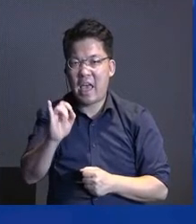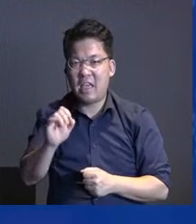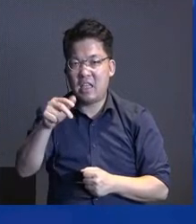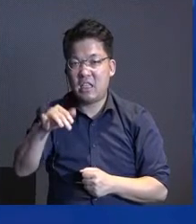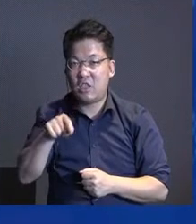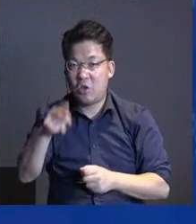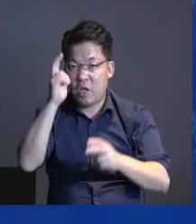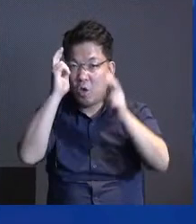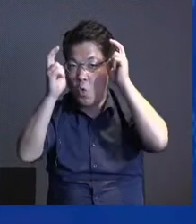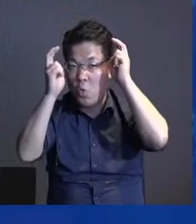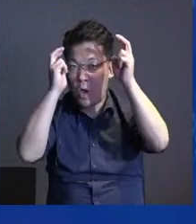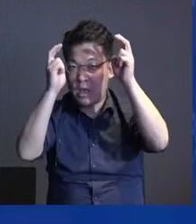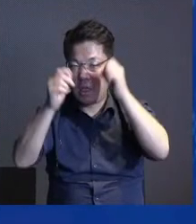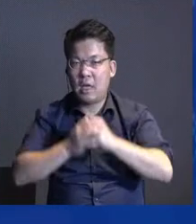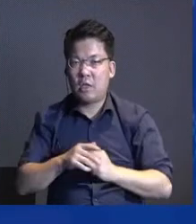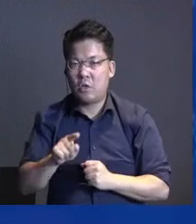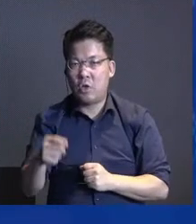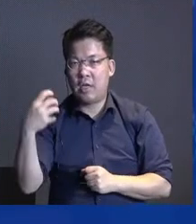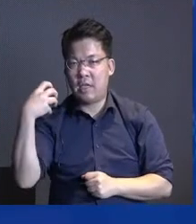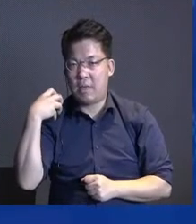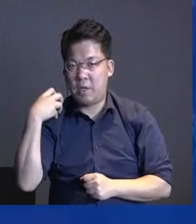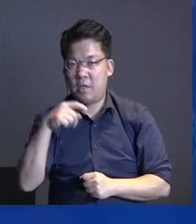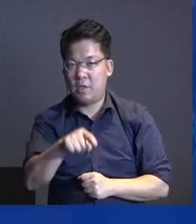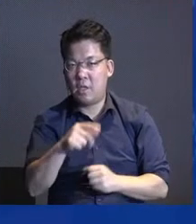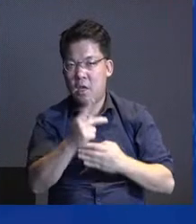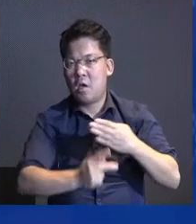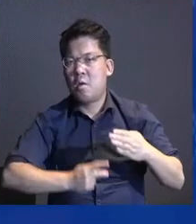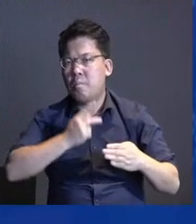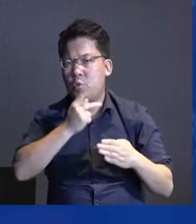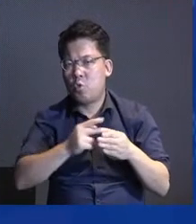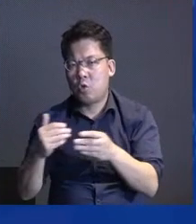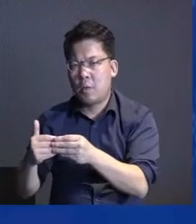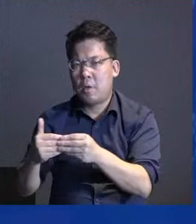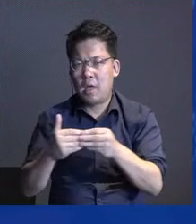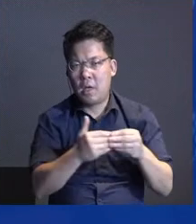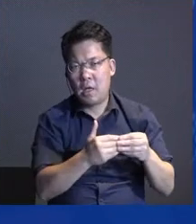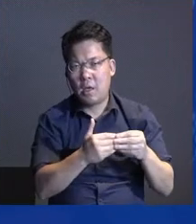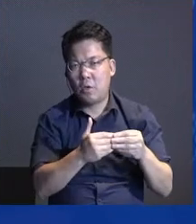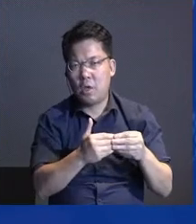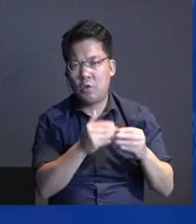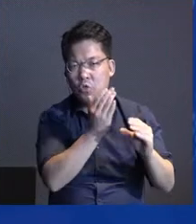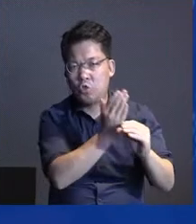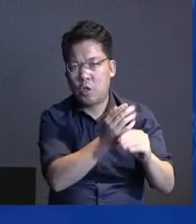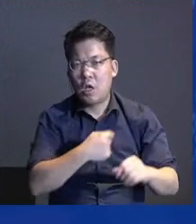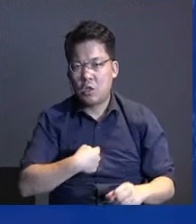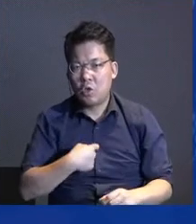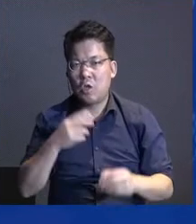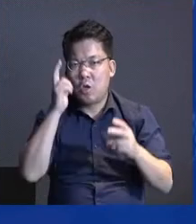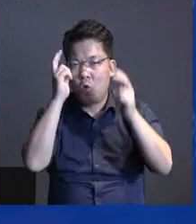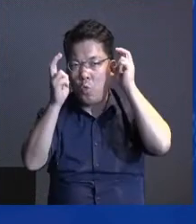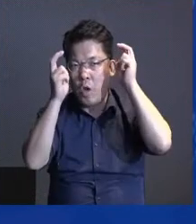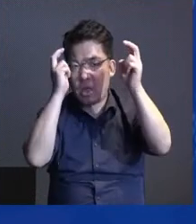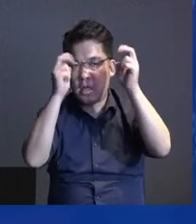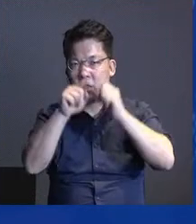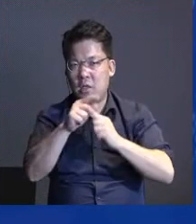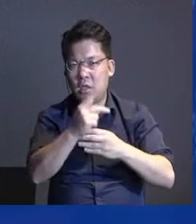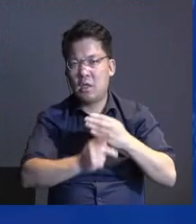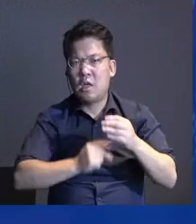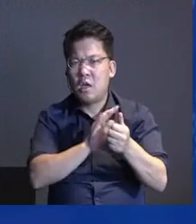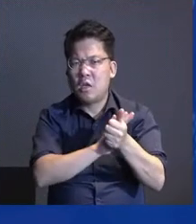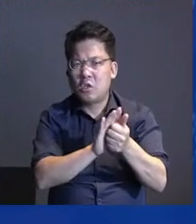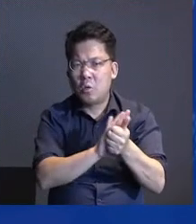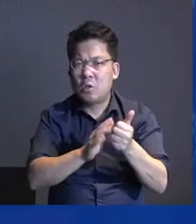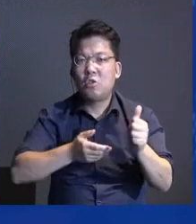provider. We help older people organize and engage in self-help groups. There is also a role